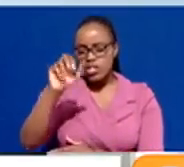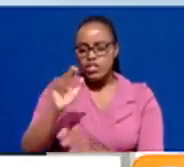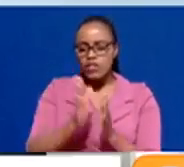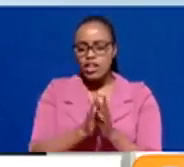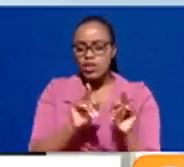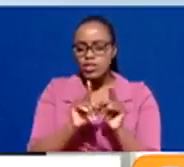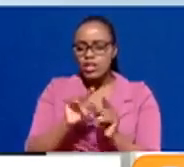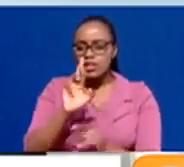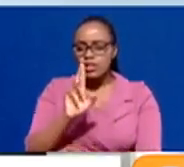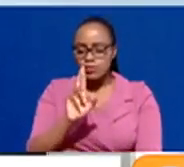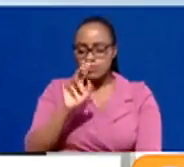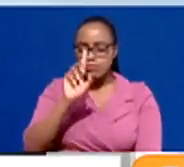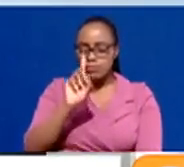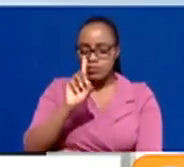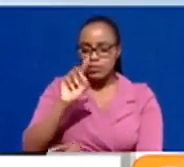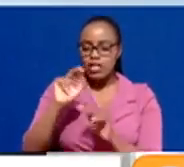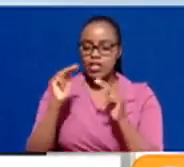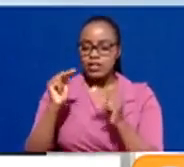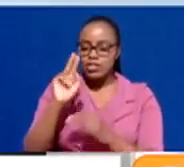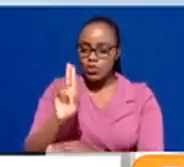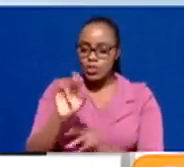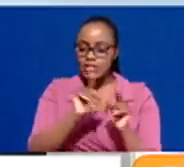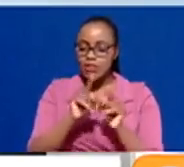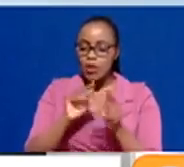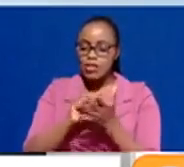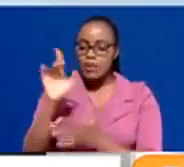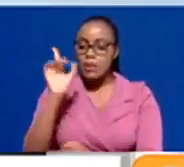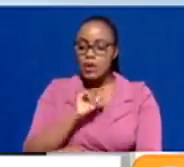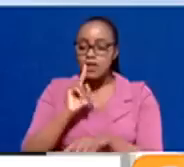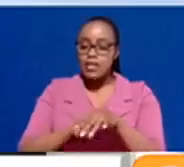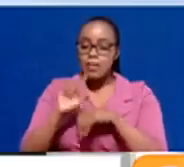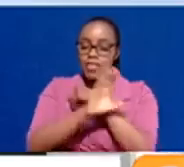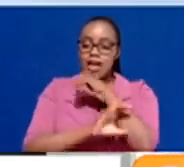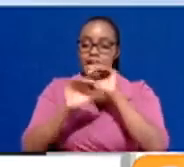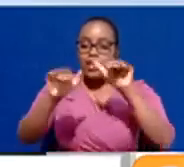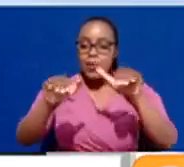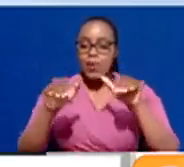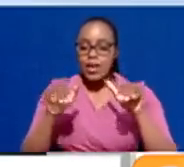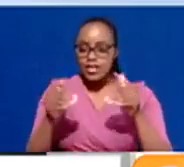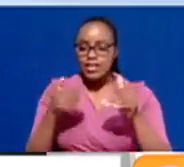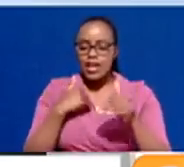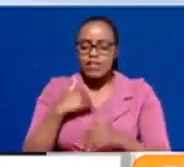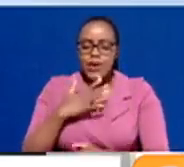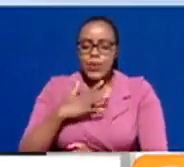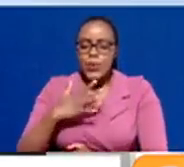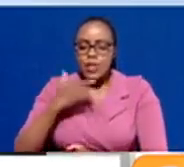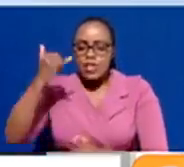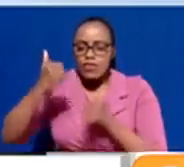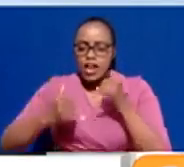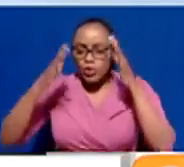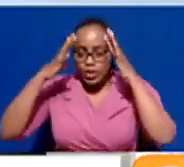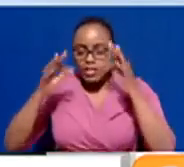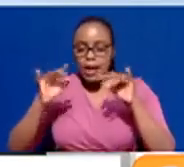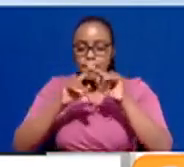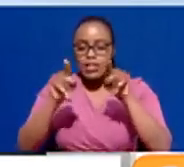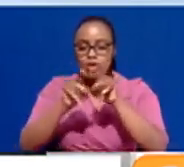Rapid Deployment Unit were deployed in and around the Supreme Court as the country waited with bated breath for the final decision.